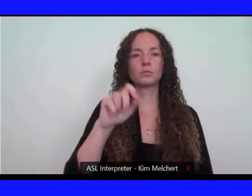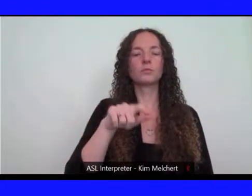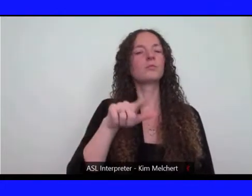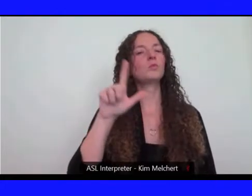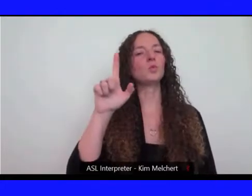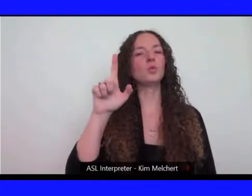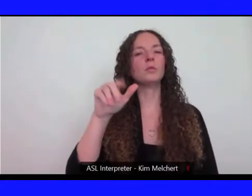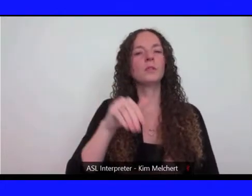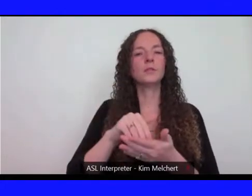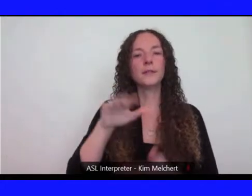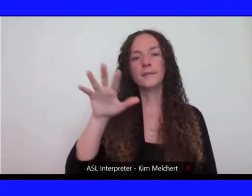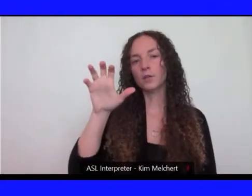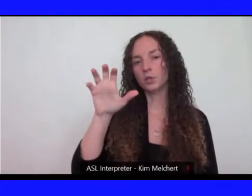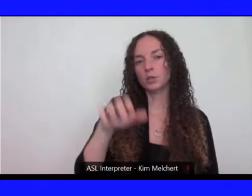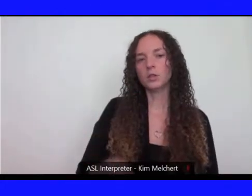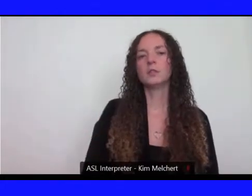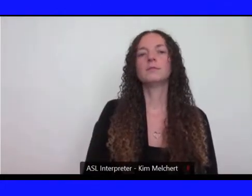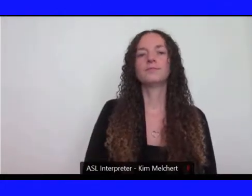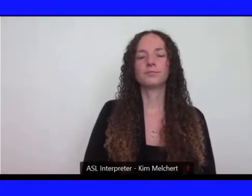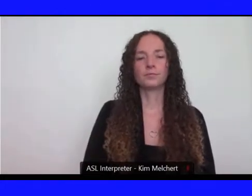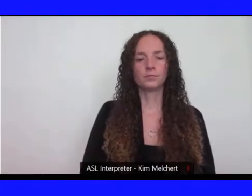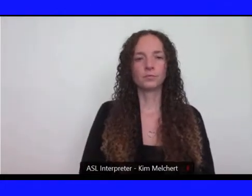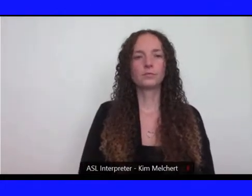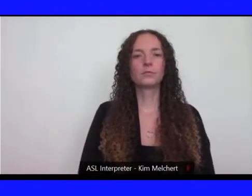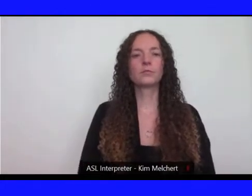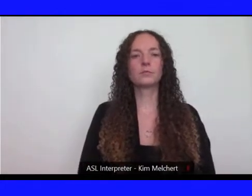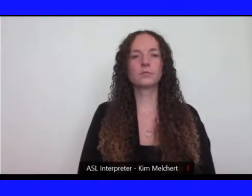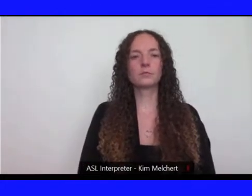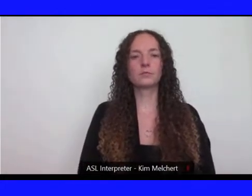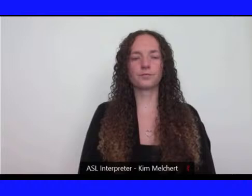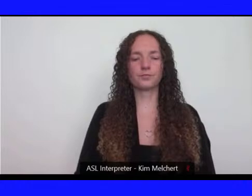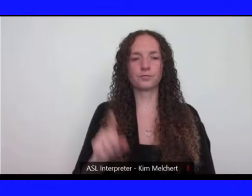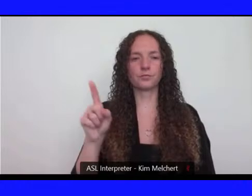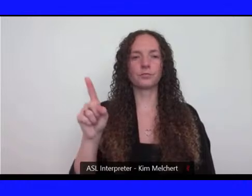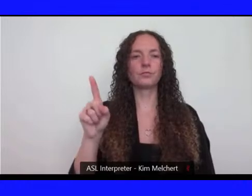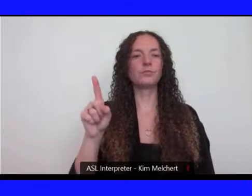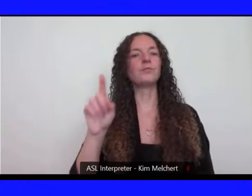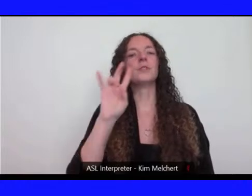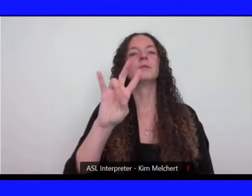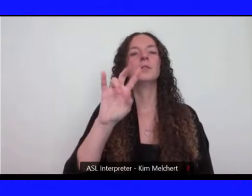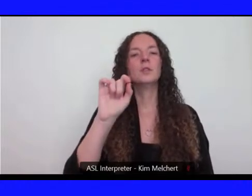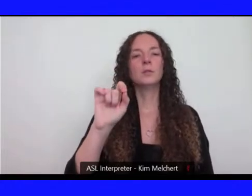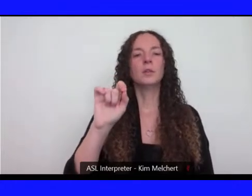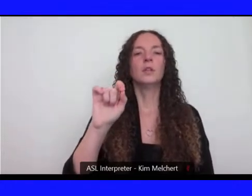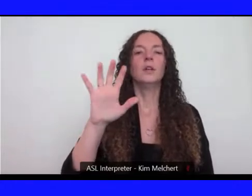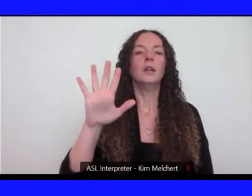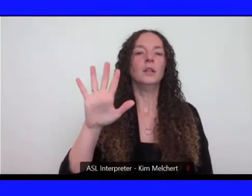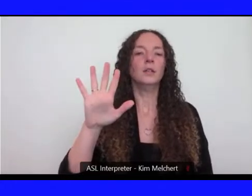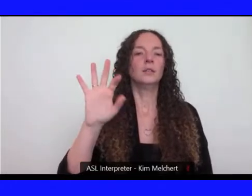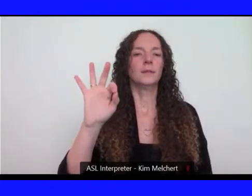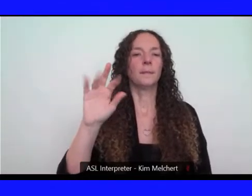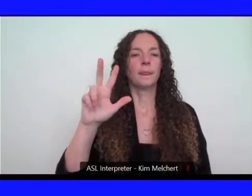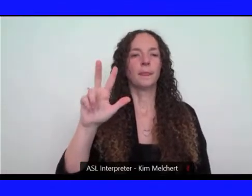our bed occupancy was lower than the April through June period.